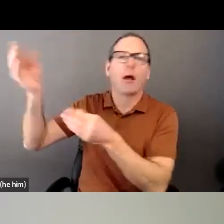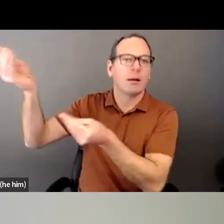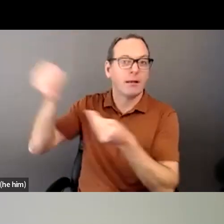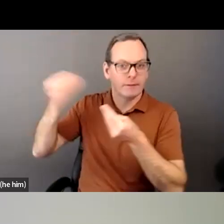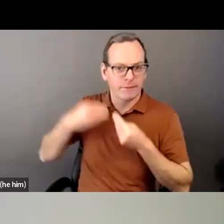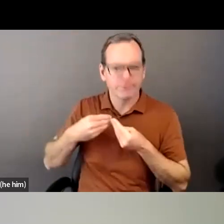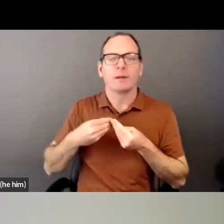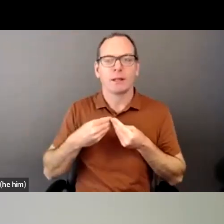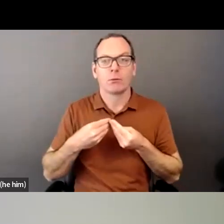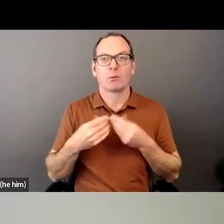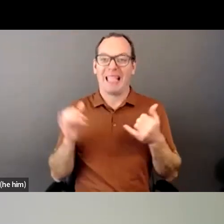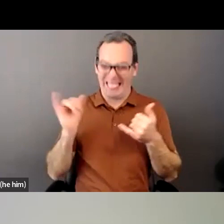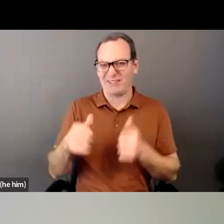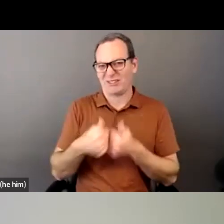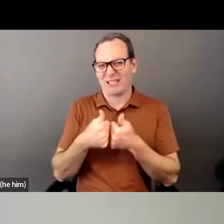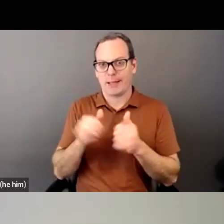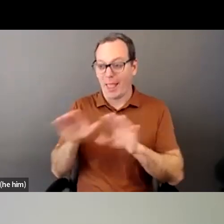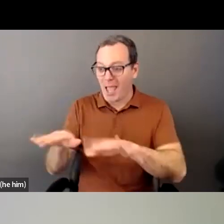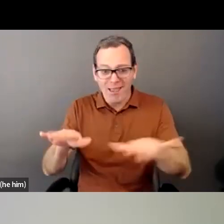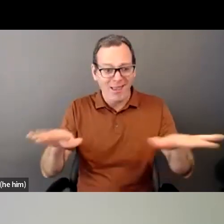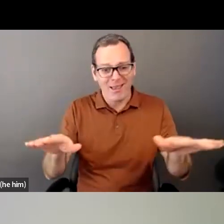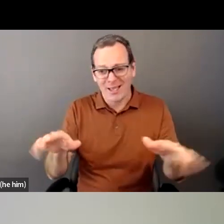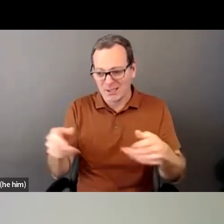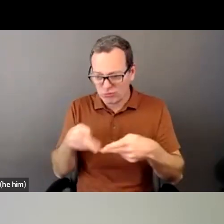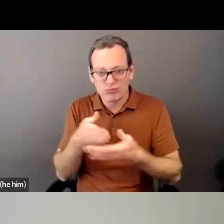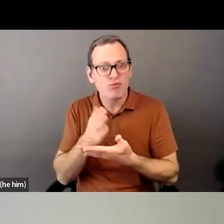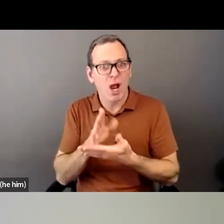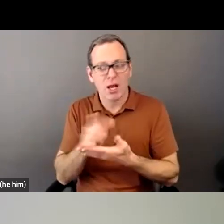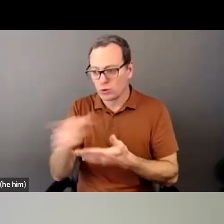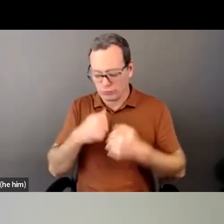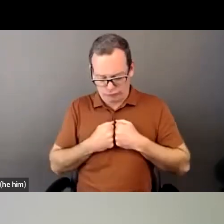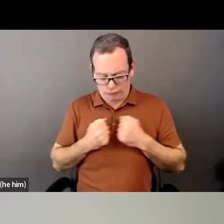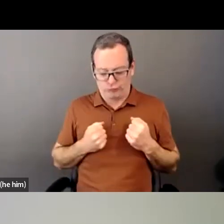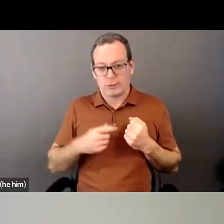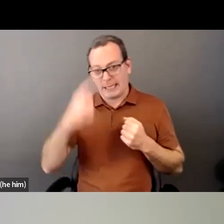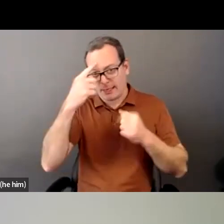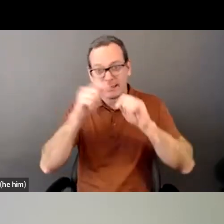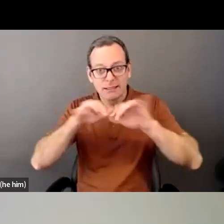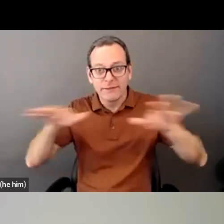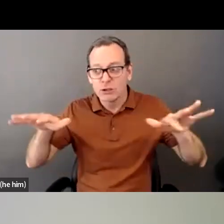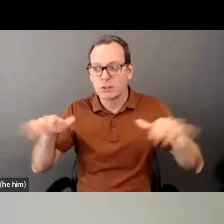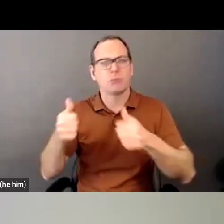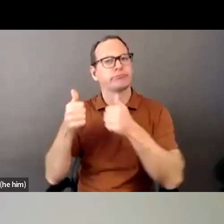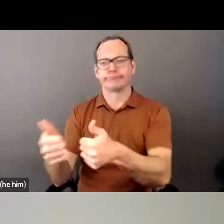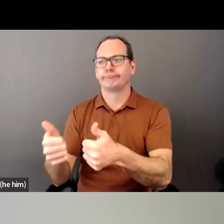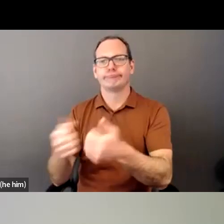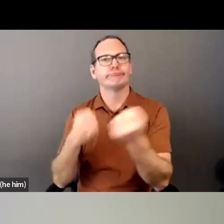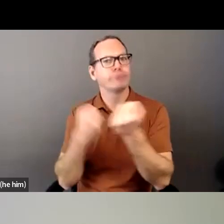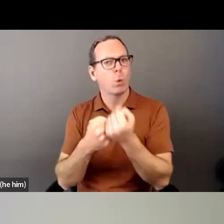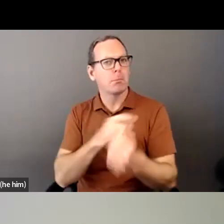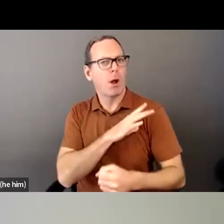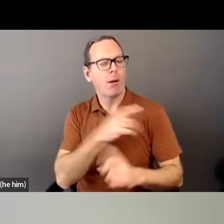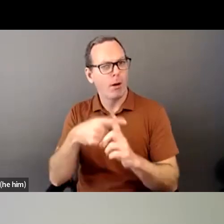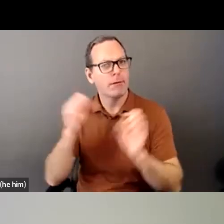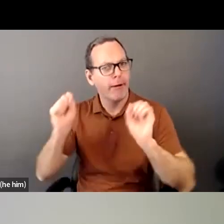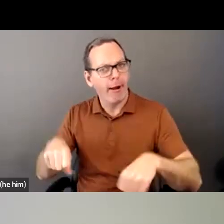still contribute to the community in many amazing ways. And that, you can kind of take the lead and